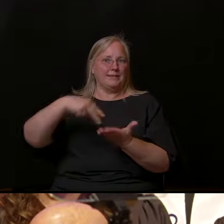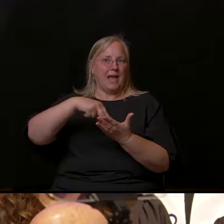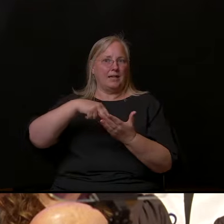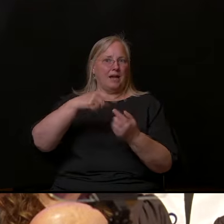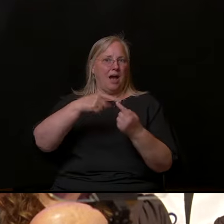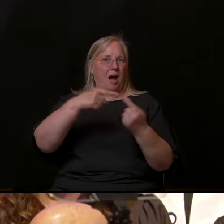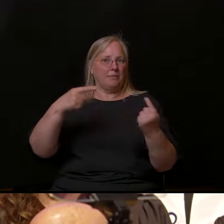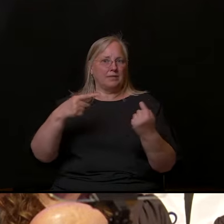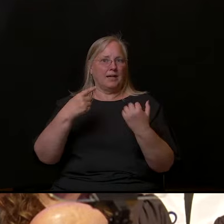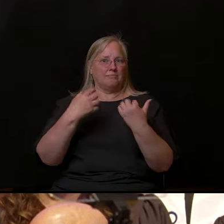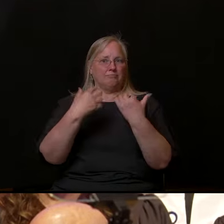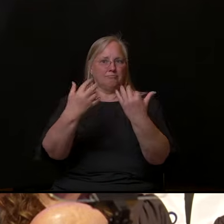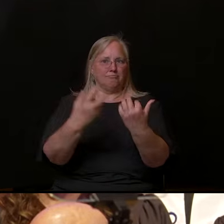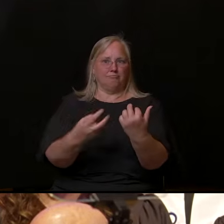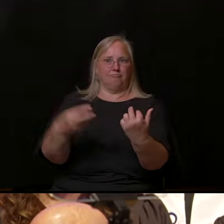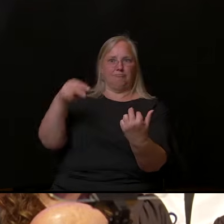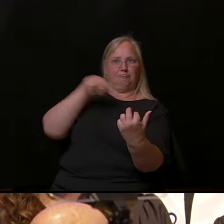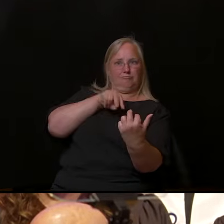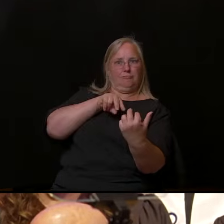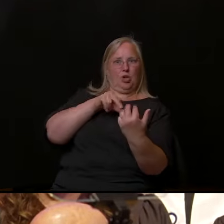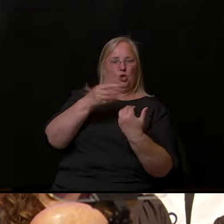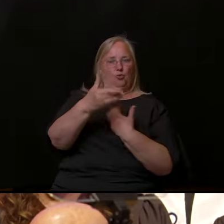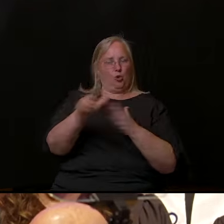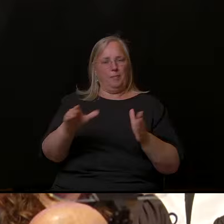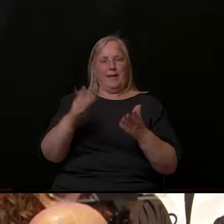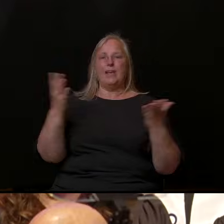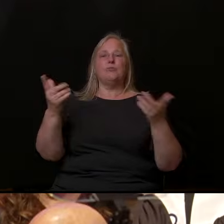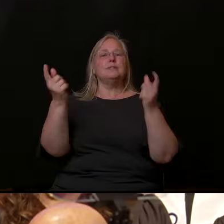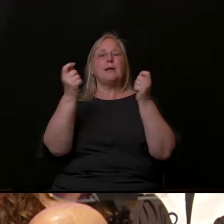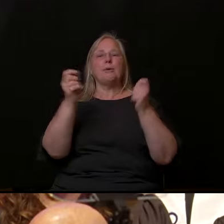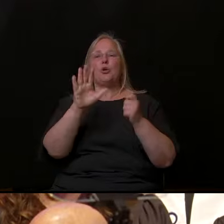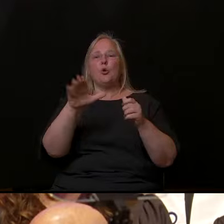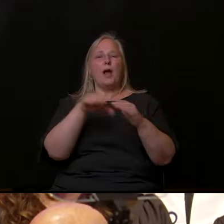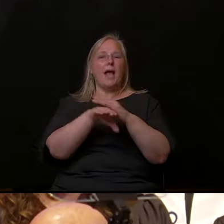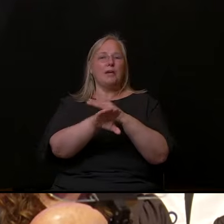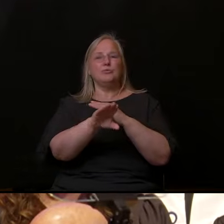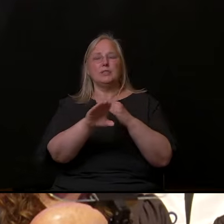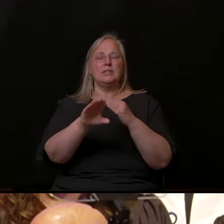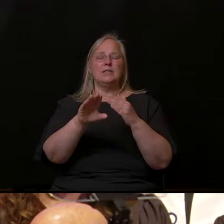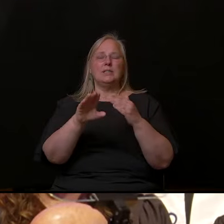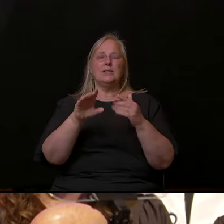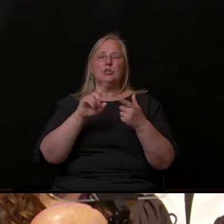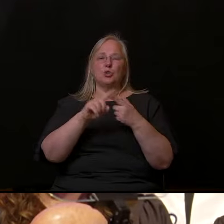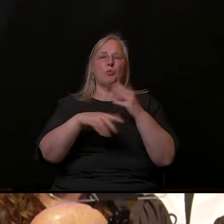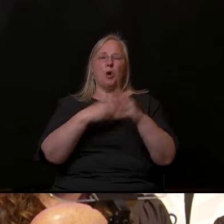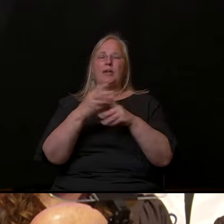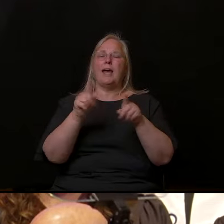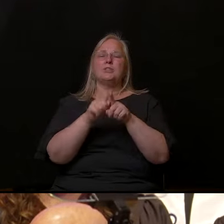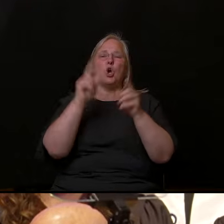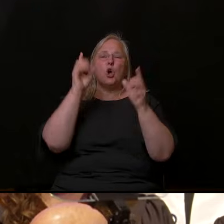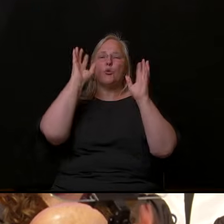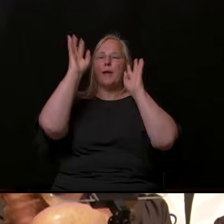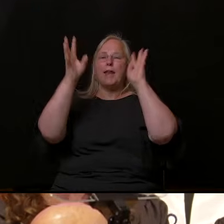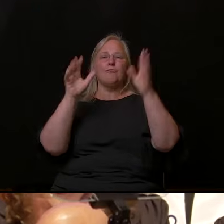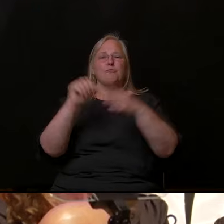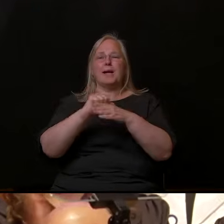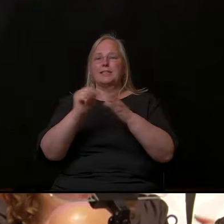to celebrate your entry into the world as a creative practitioner. Congratulations.